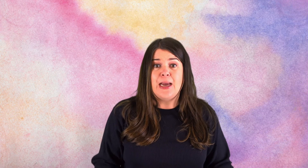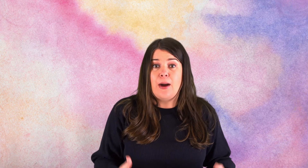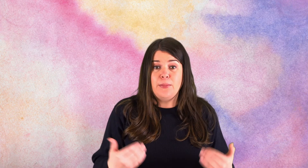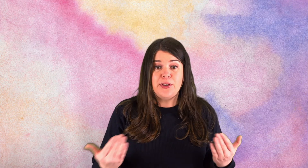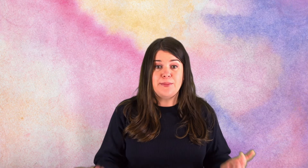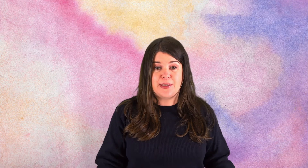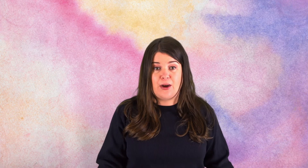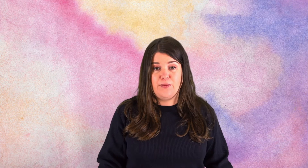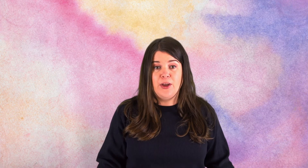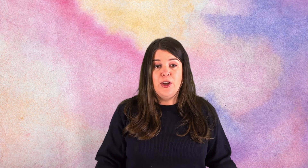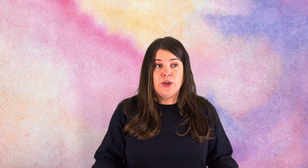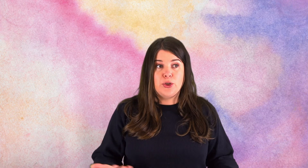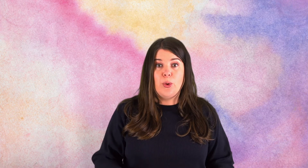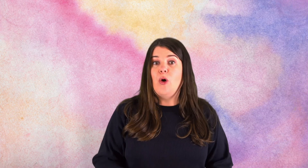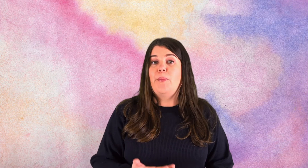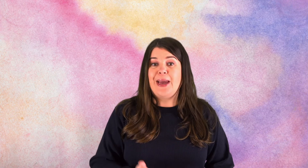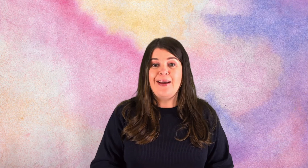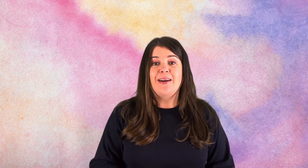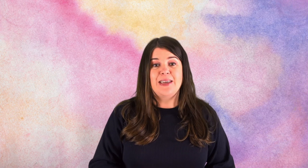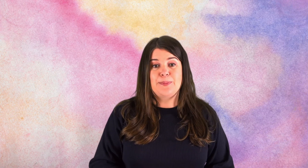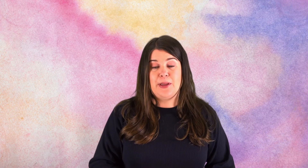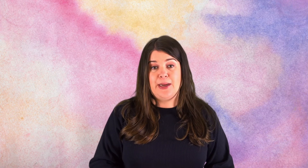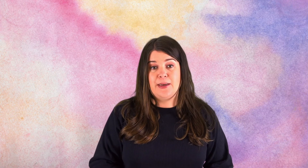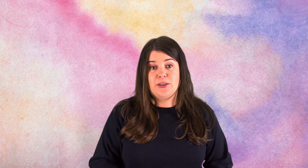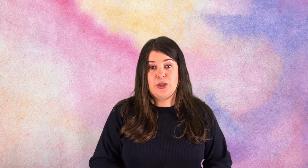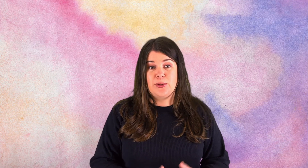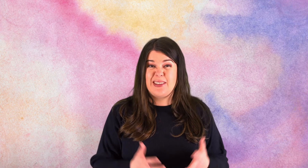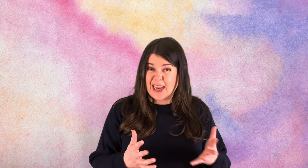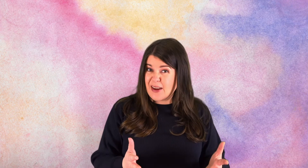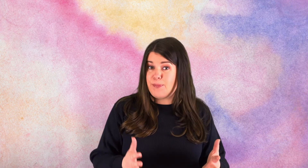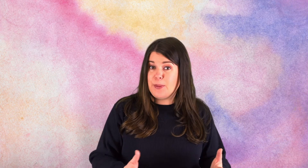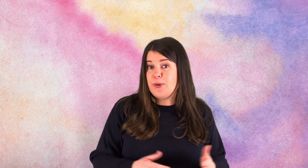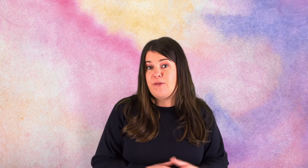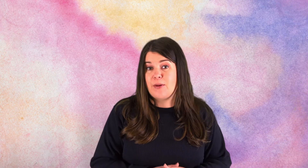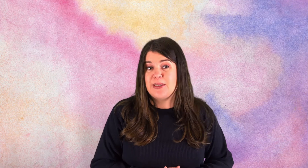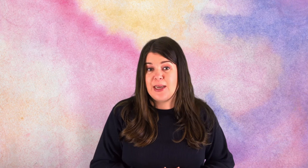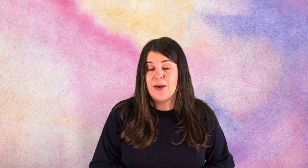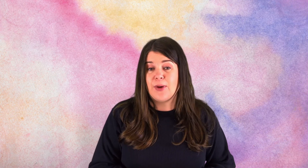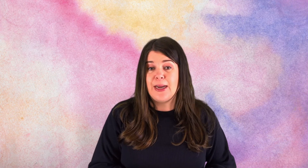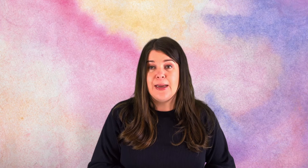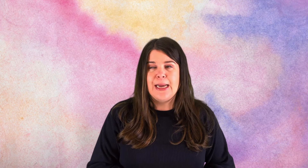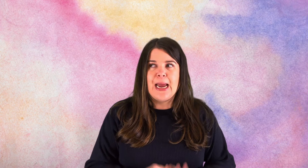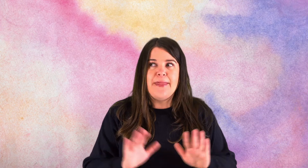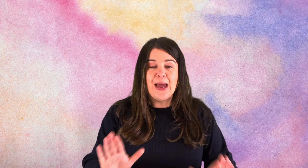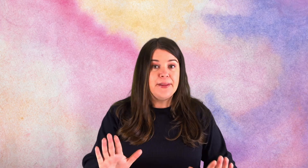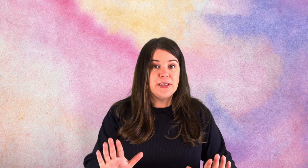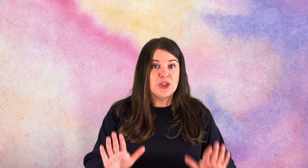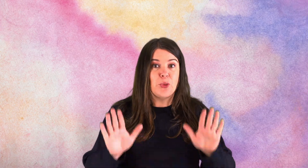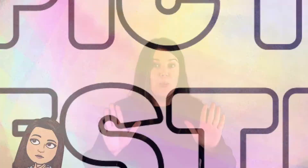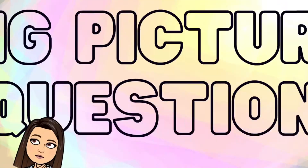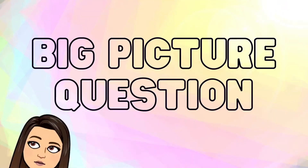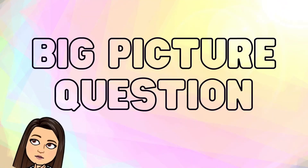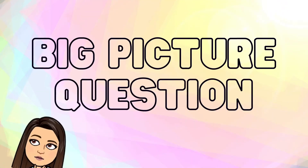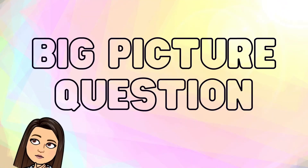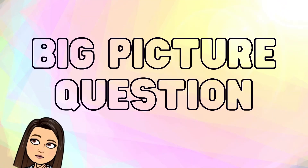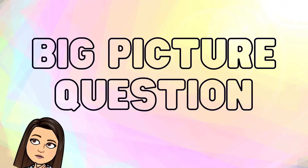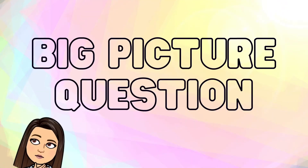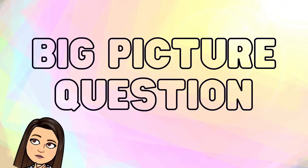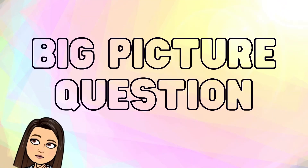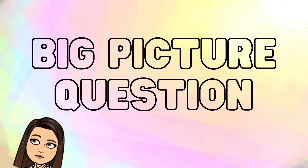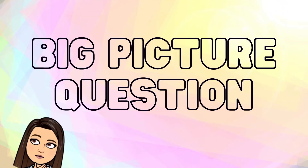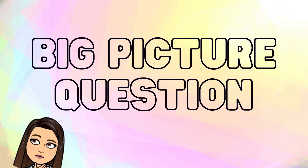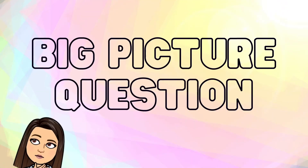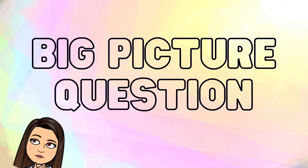because he humbled himself to obey God's plan to save people from sin, right? And that leads us right into our